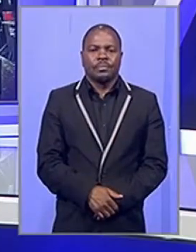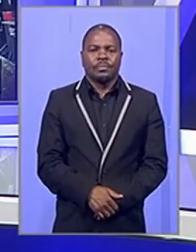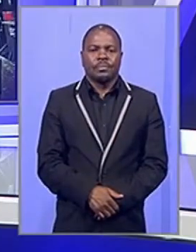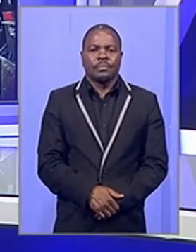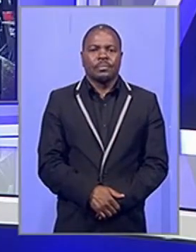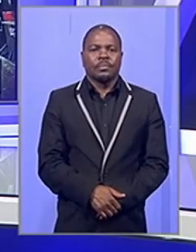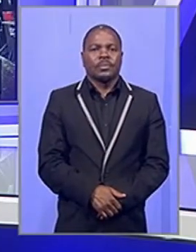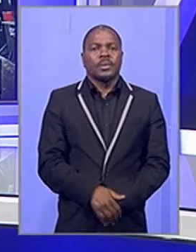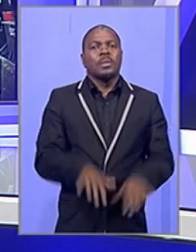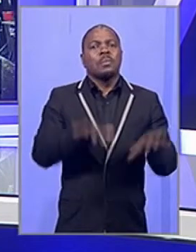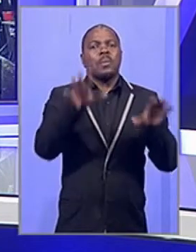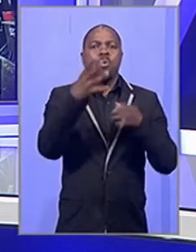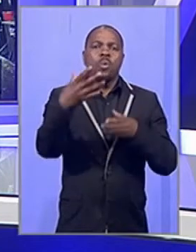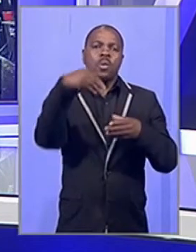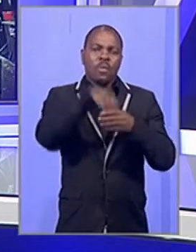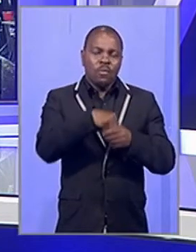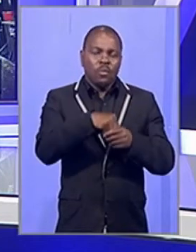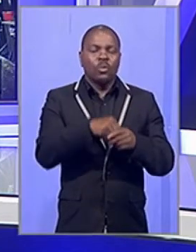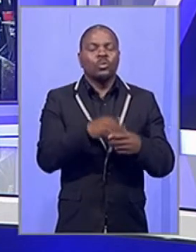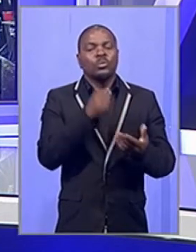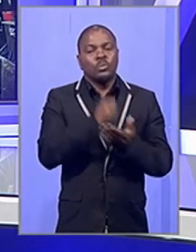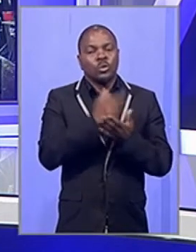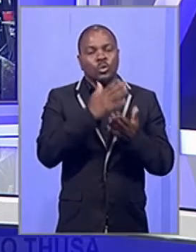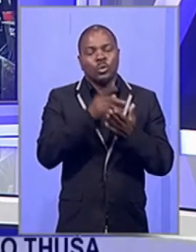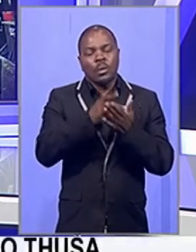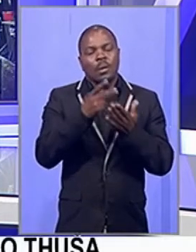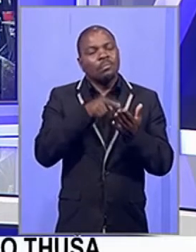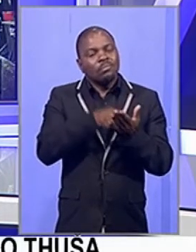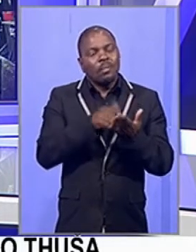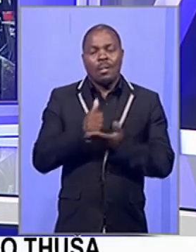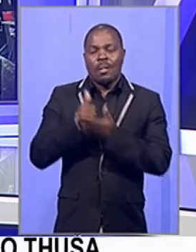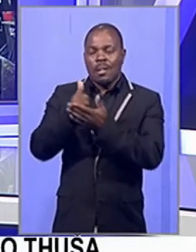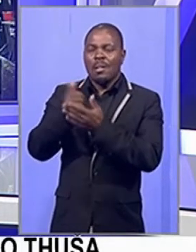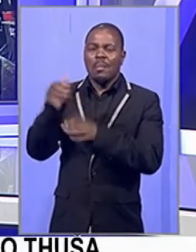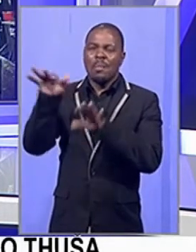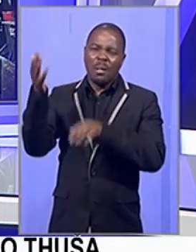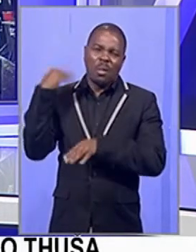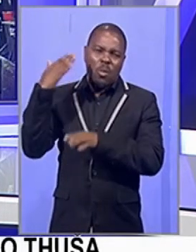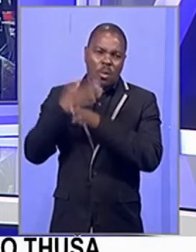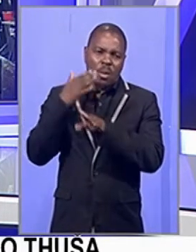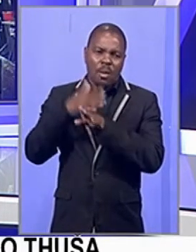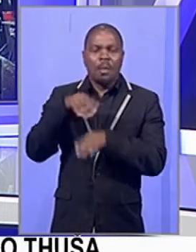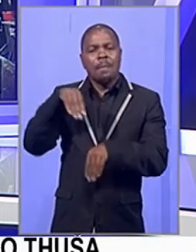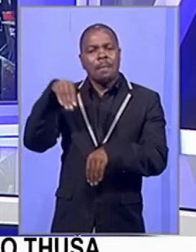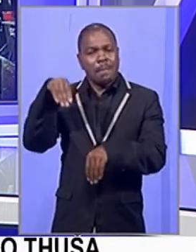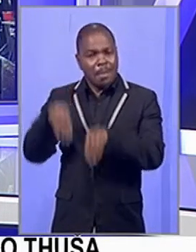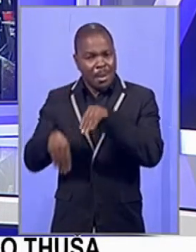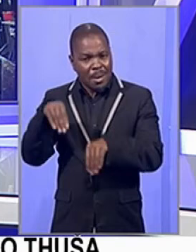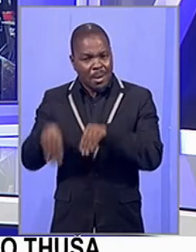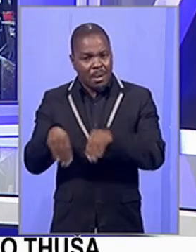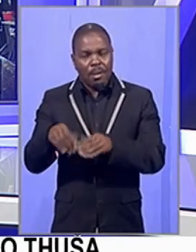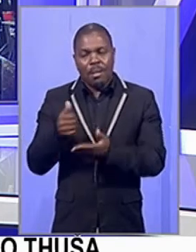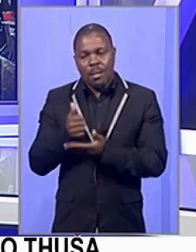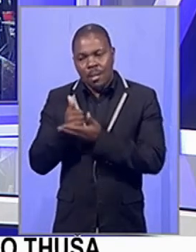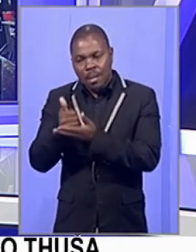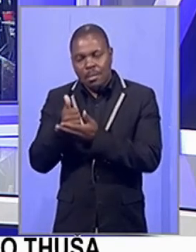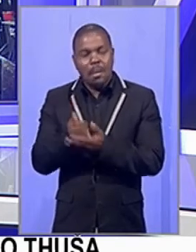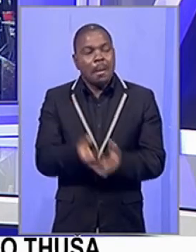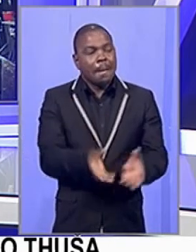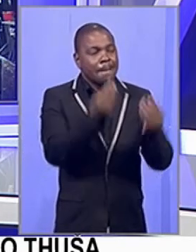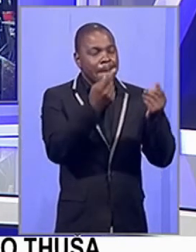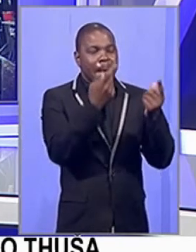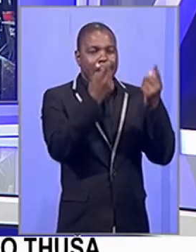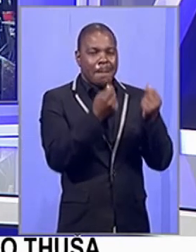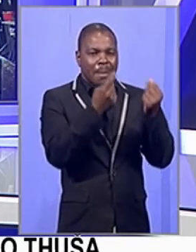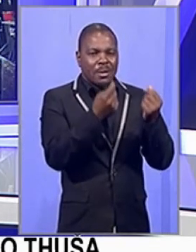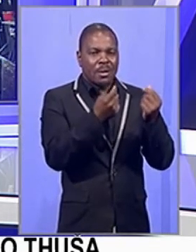Ba tšeakarolo bao ba eteletšego pele projeke ya go thuša bašomi ba peleng ba moepo go hwetša tšhelete ya bona ya